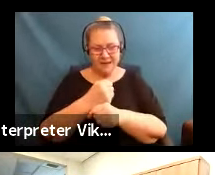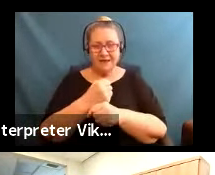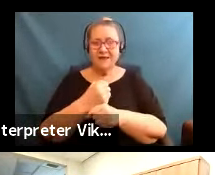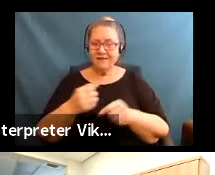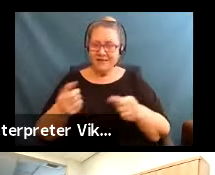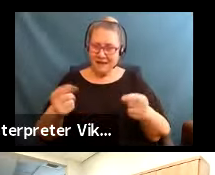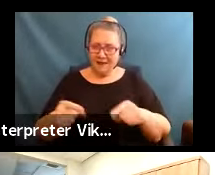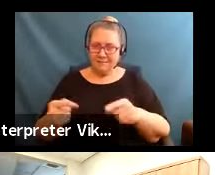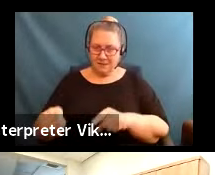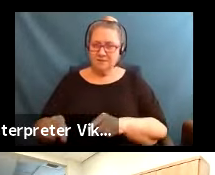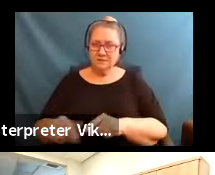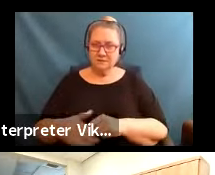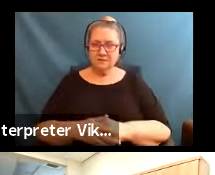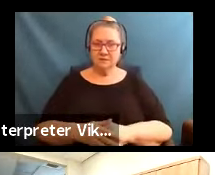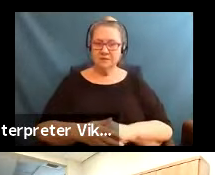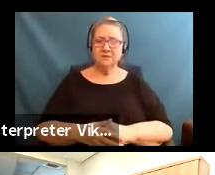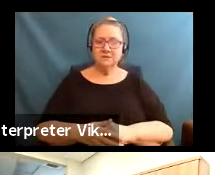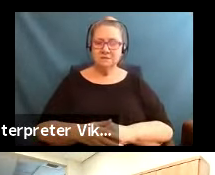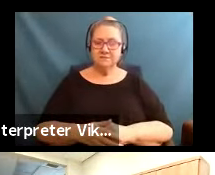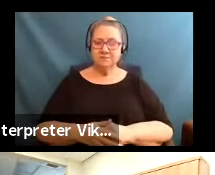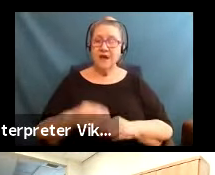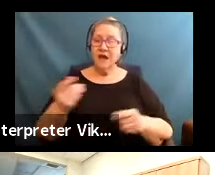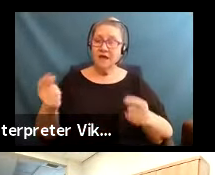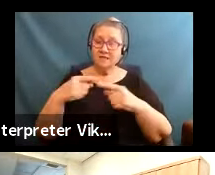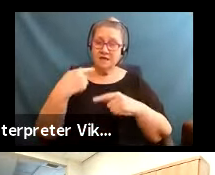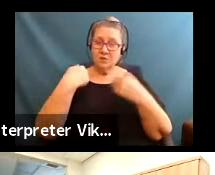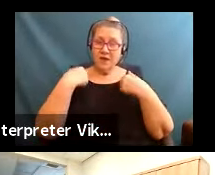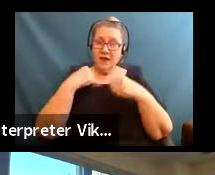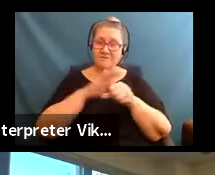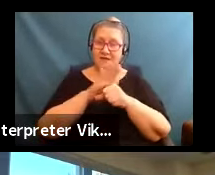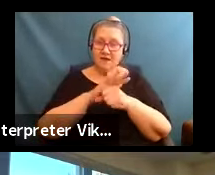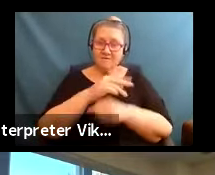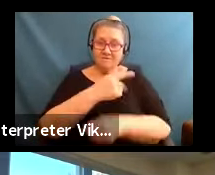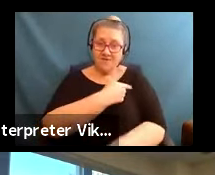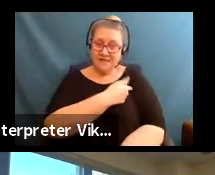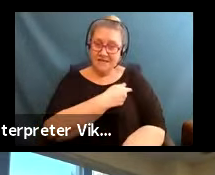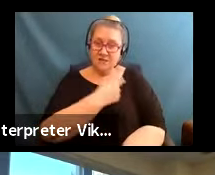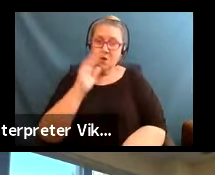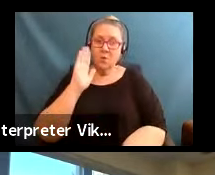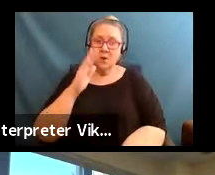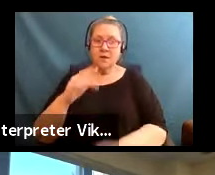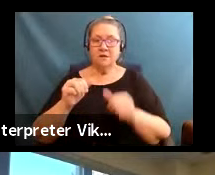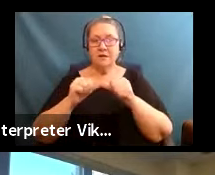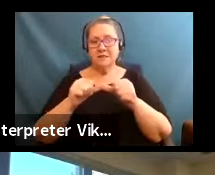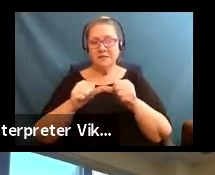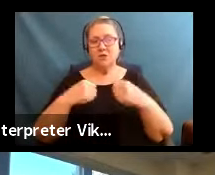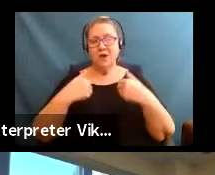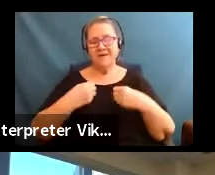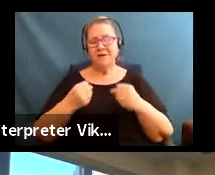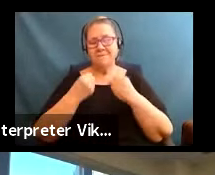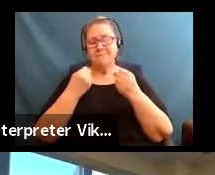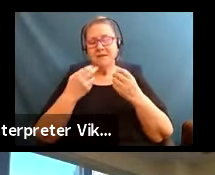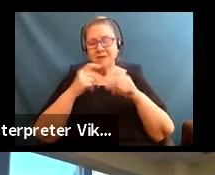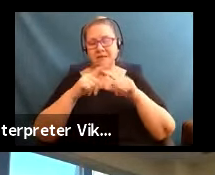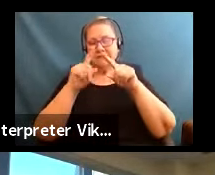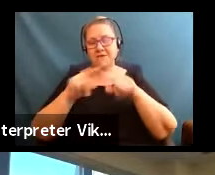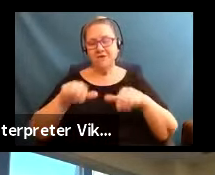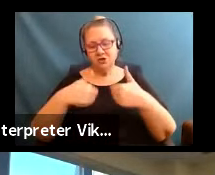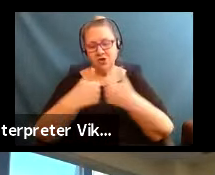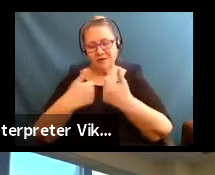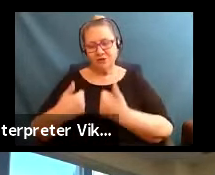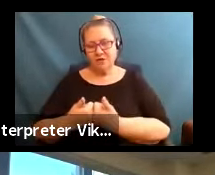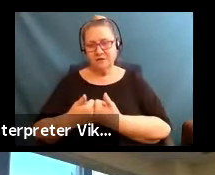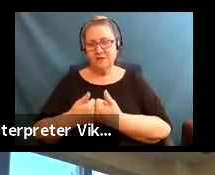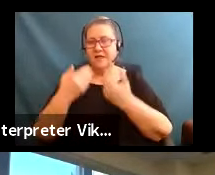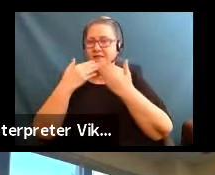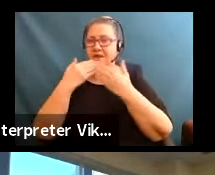caveat, until we have enough vaccines, we're going to continue to have a lot of challenges. So thank you for what you're doing. And I know you're doing